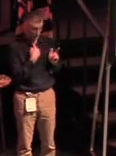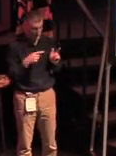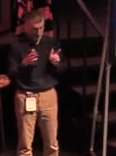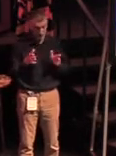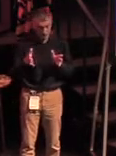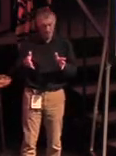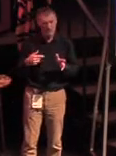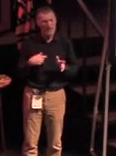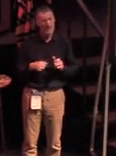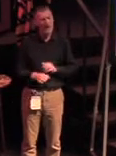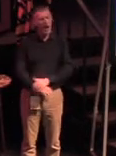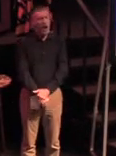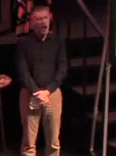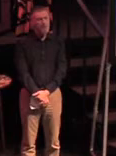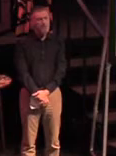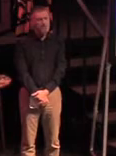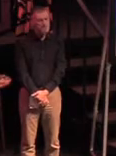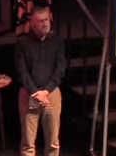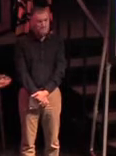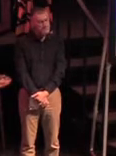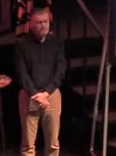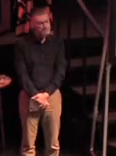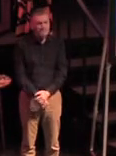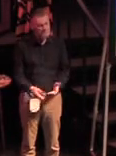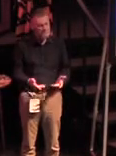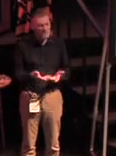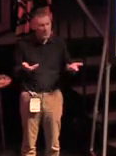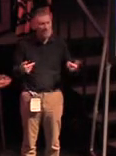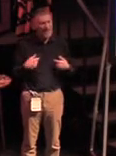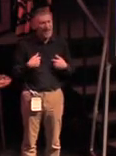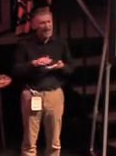And I kicked back and was like, no, that doesn't seem fair. Like, you're asking